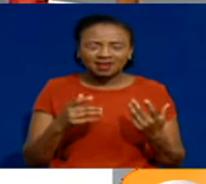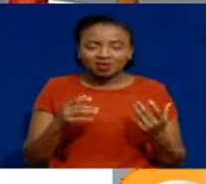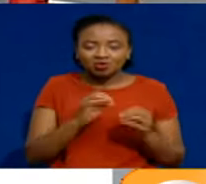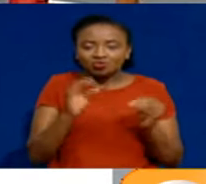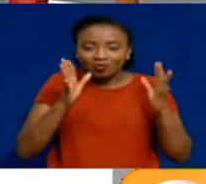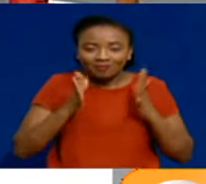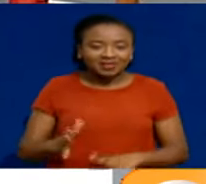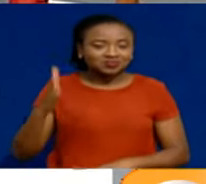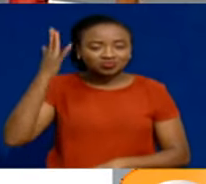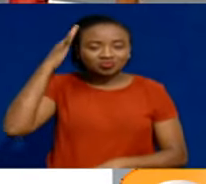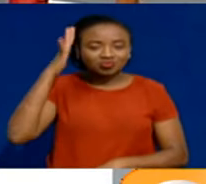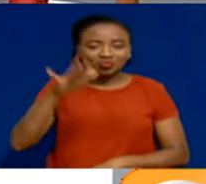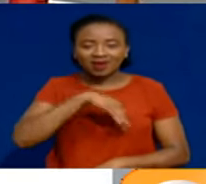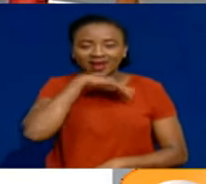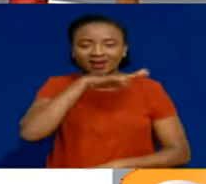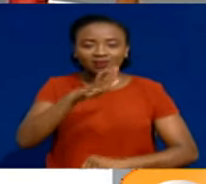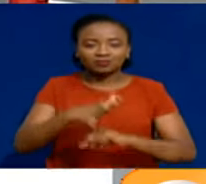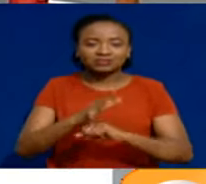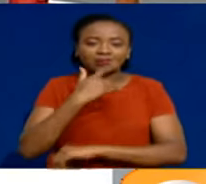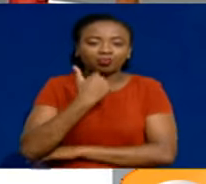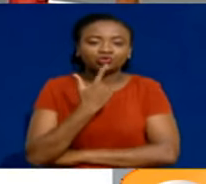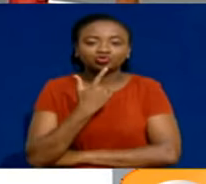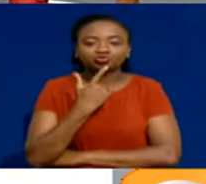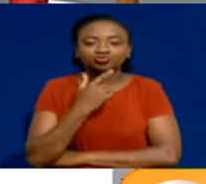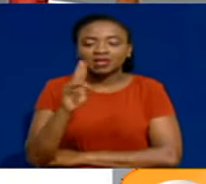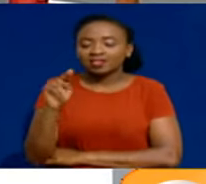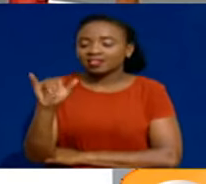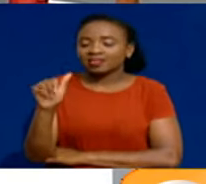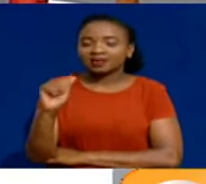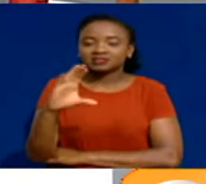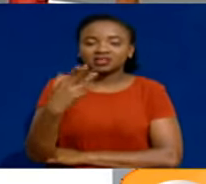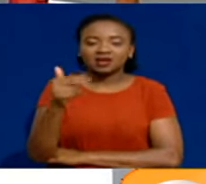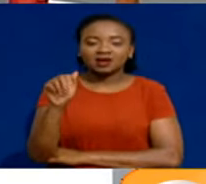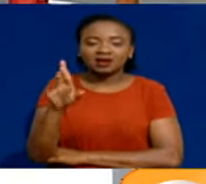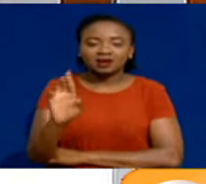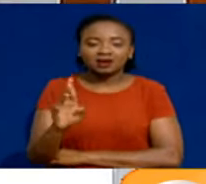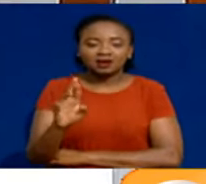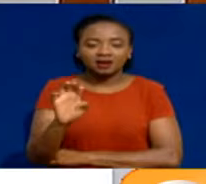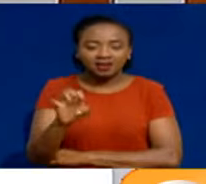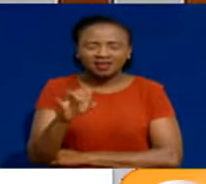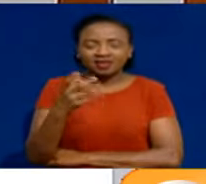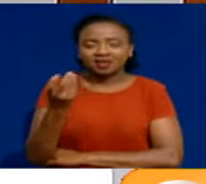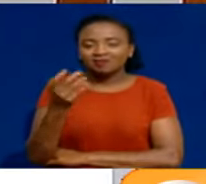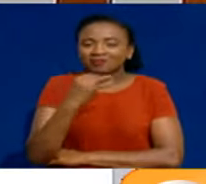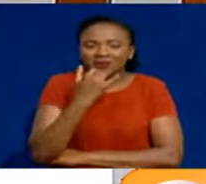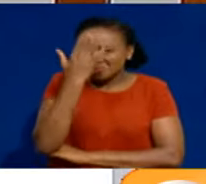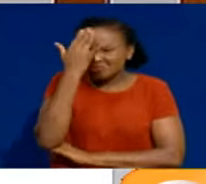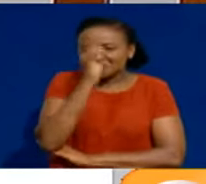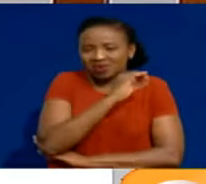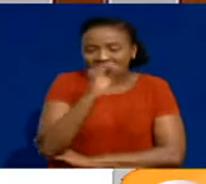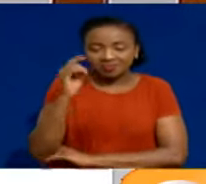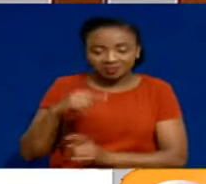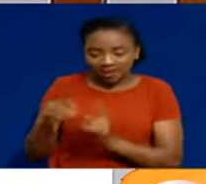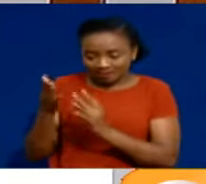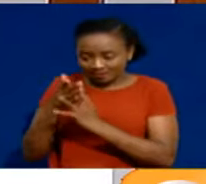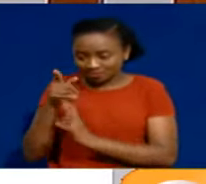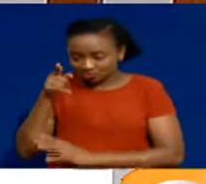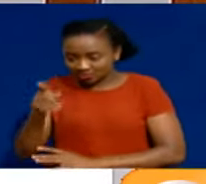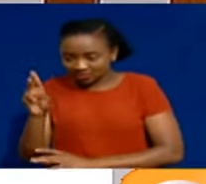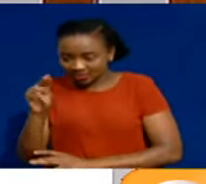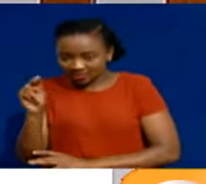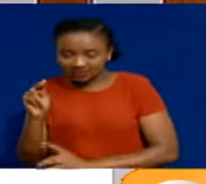time. Nobody knew. Was yeah. Nyachai, was it, they didn't know. Yeah, but let me tell you, between Nyachai and